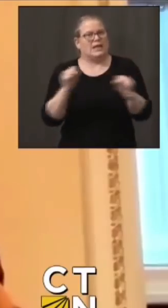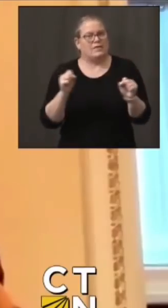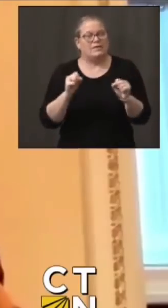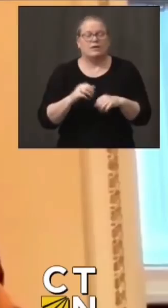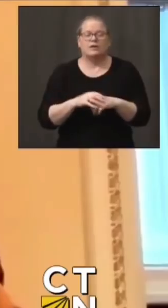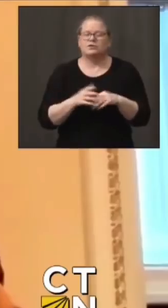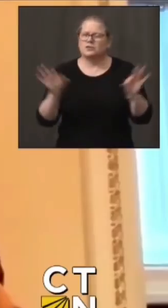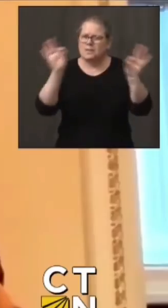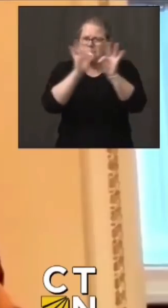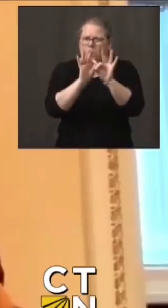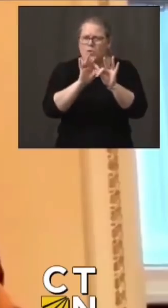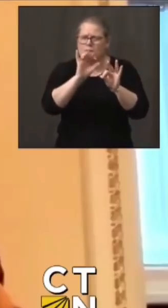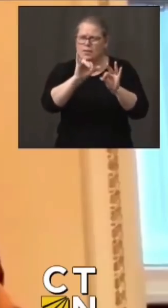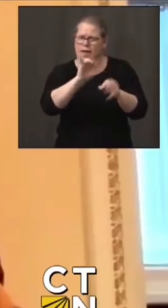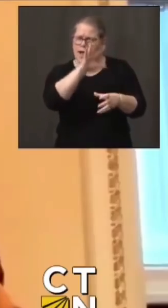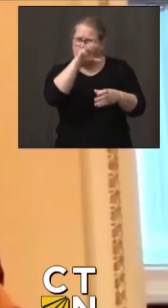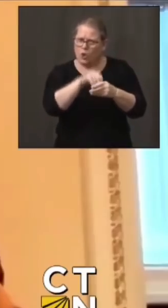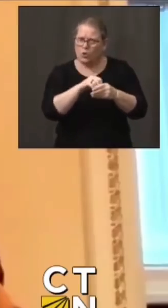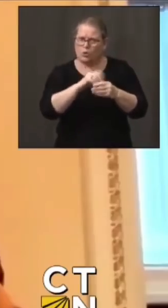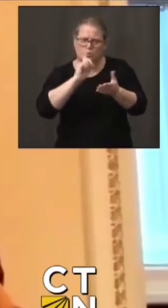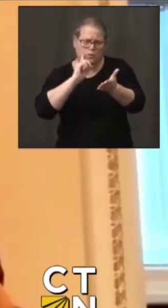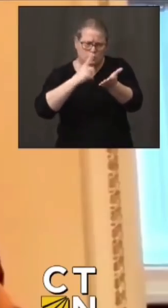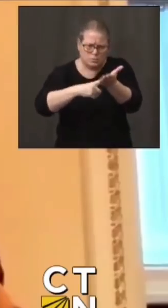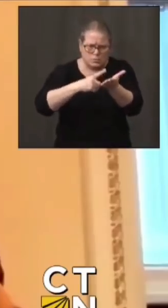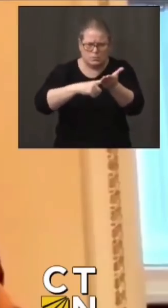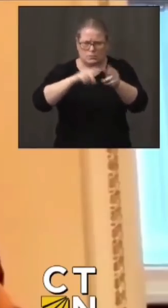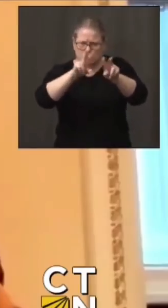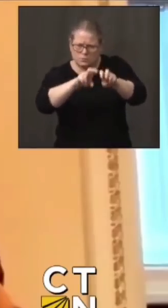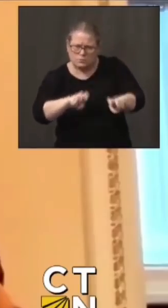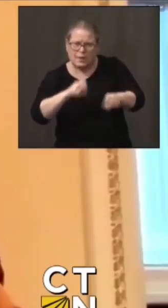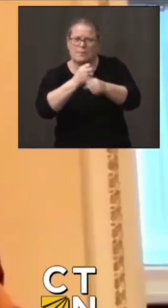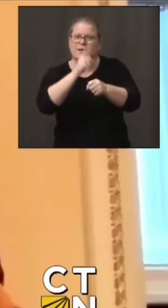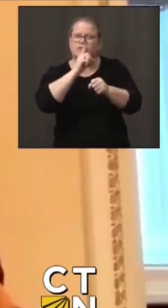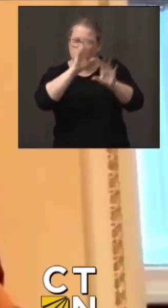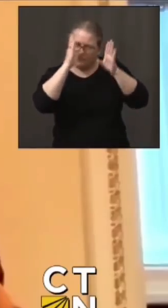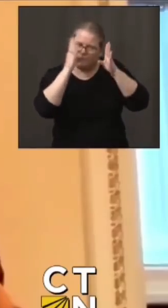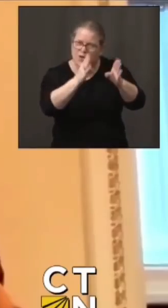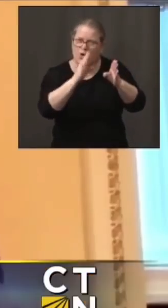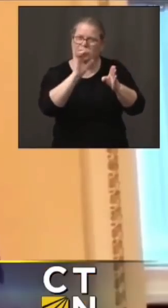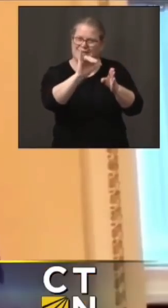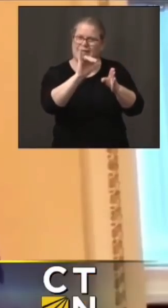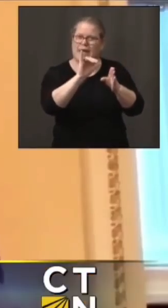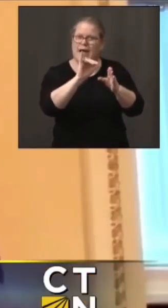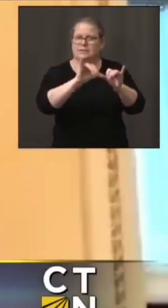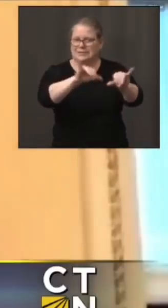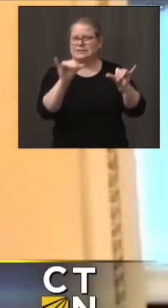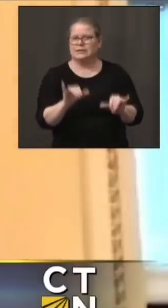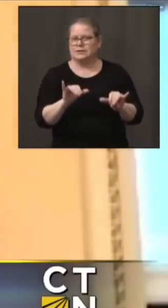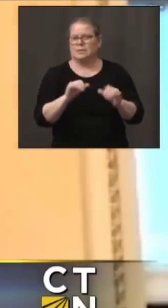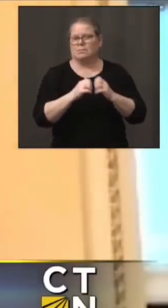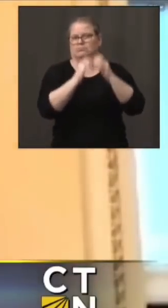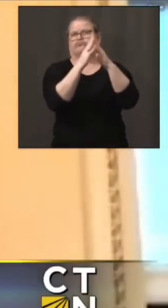aspect as well to make sure that we are investing in that kind of infrastructure as well.